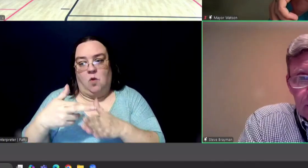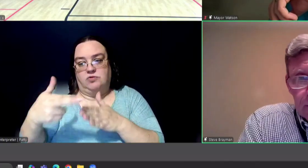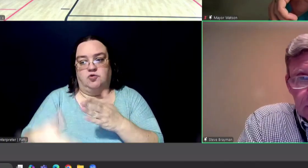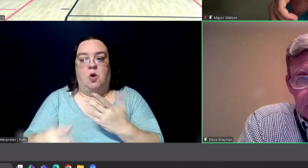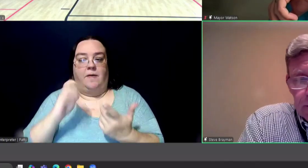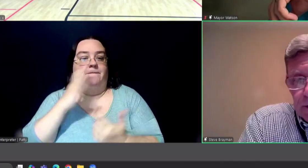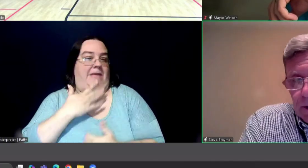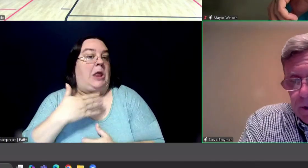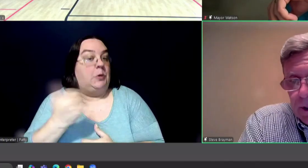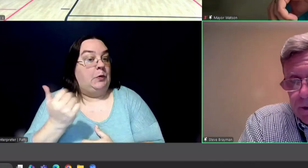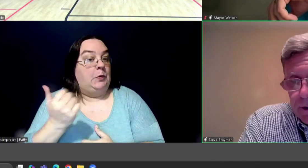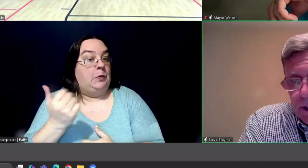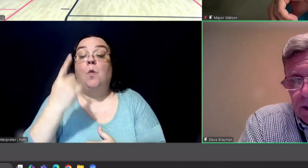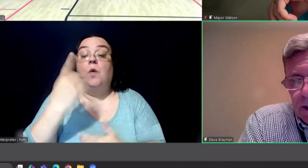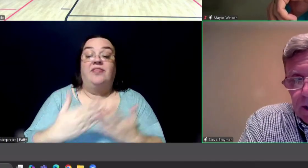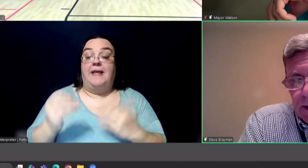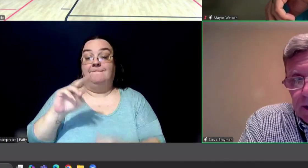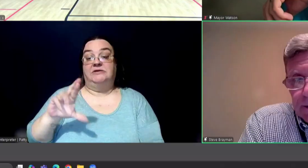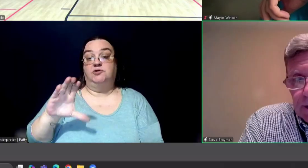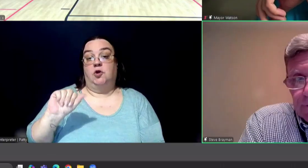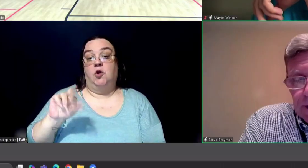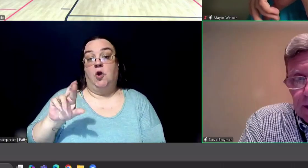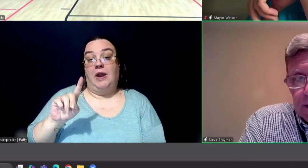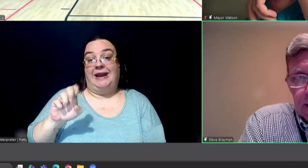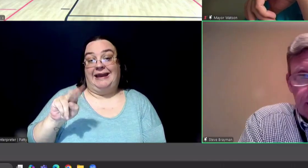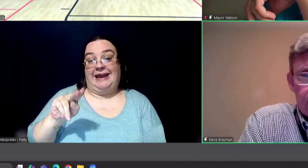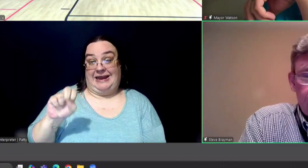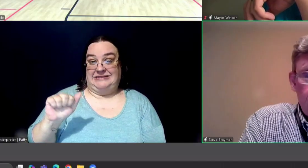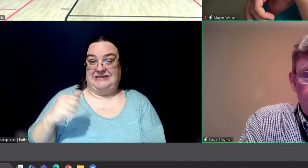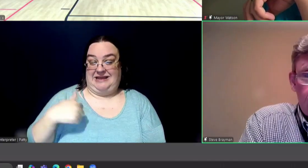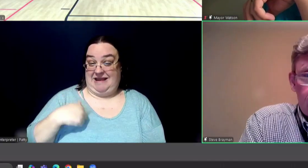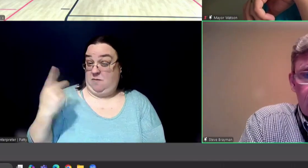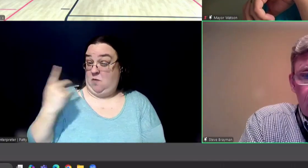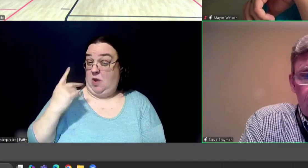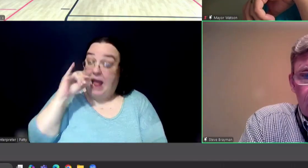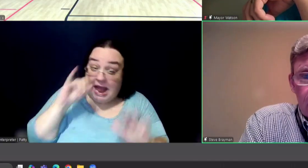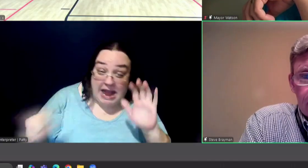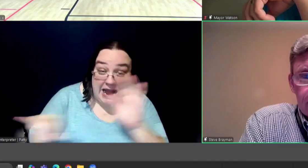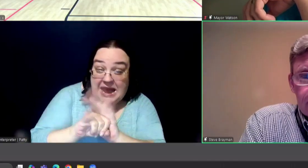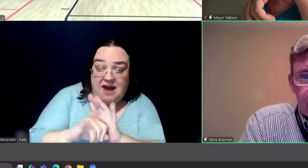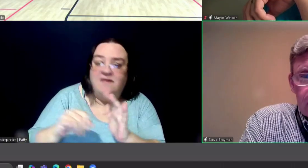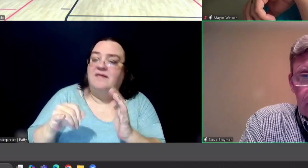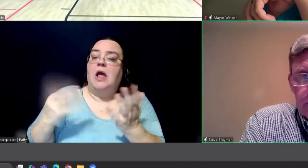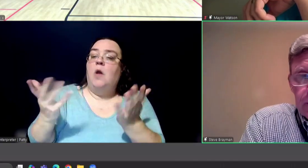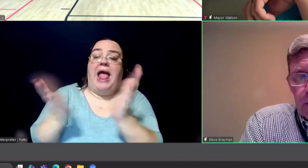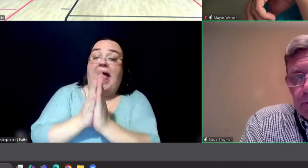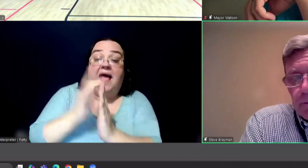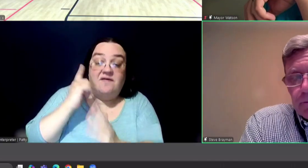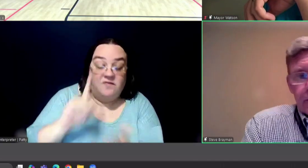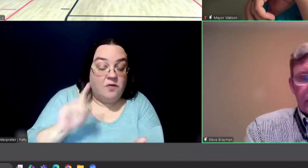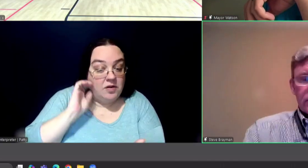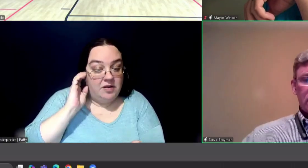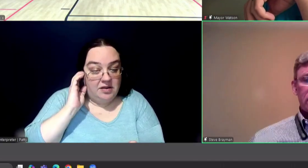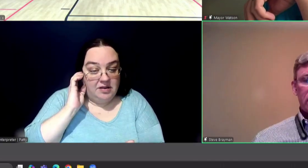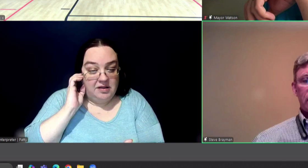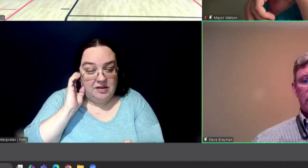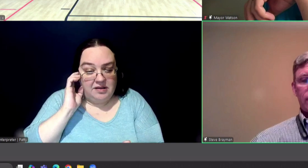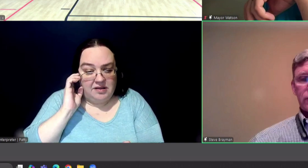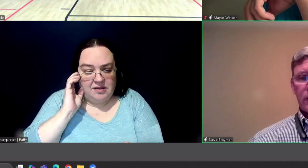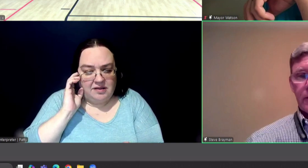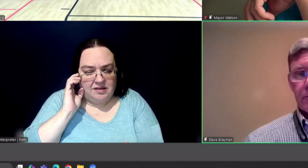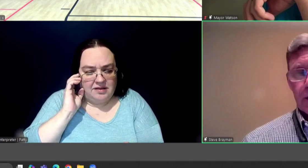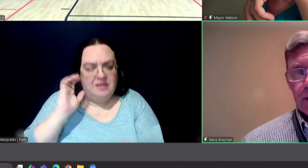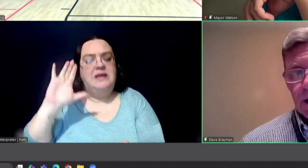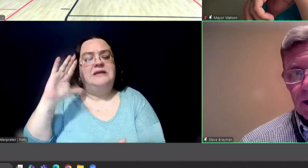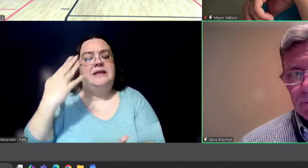things Mr. Cardenas and I identified and asked for was, seems to be potentially some